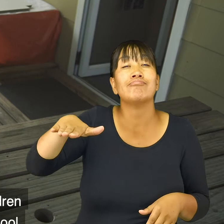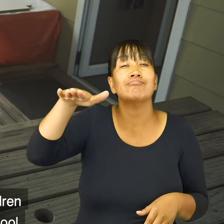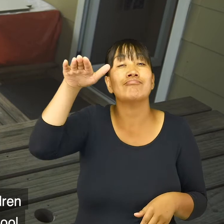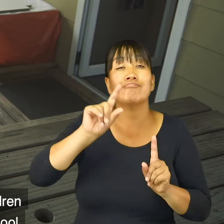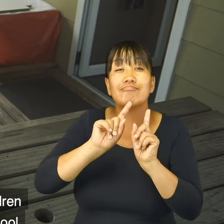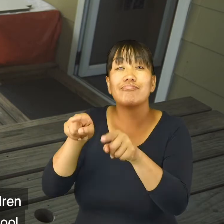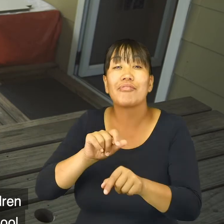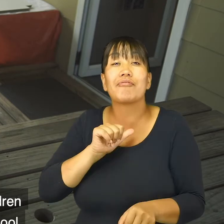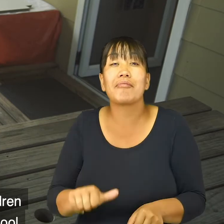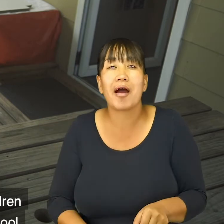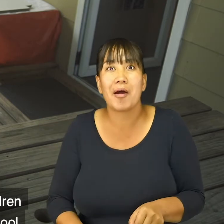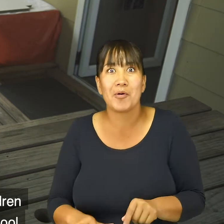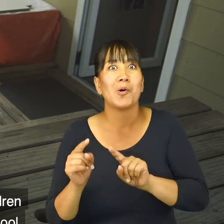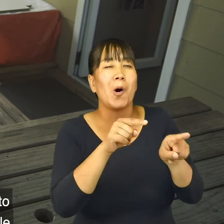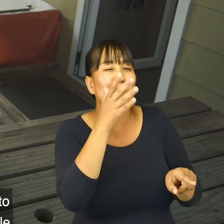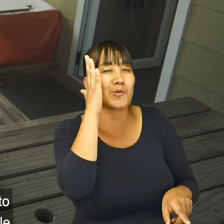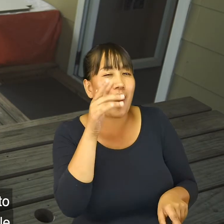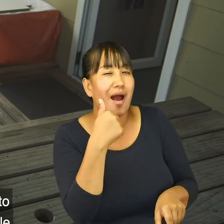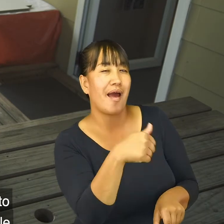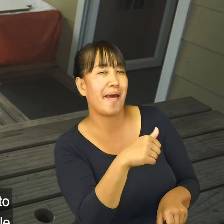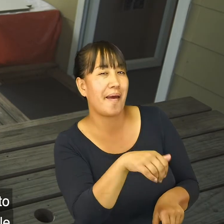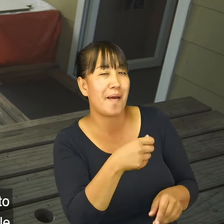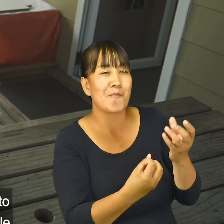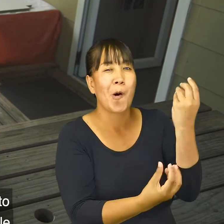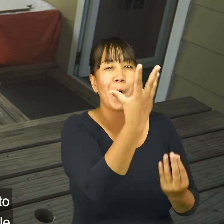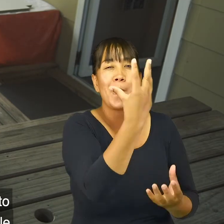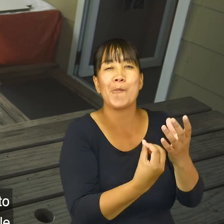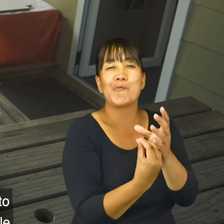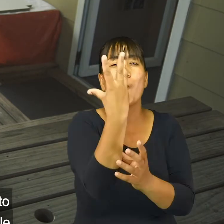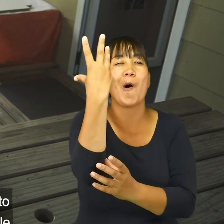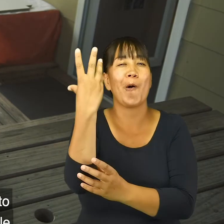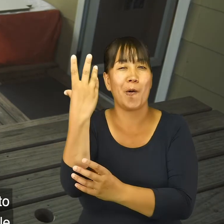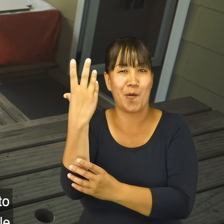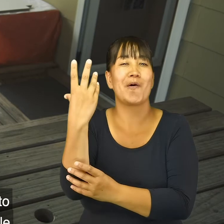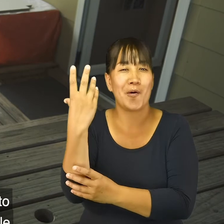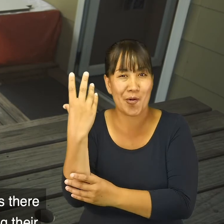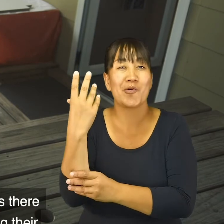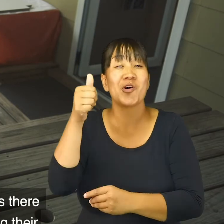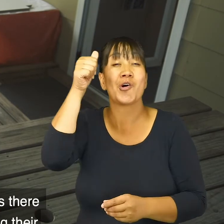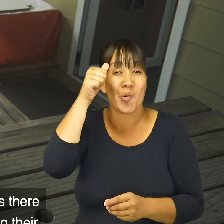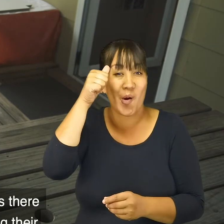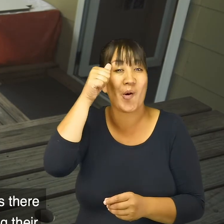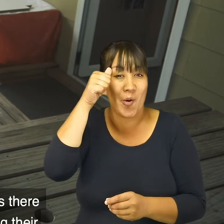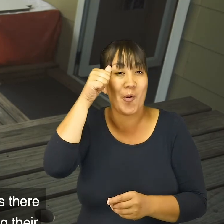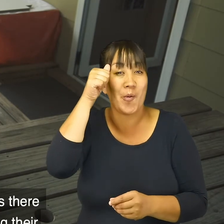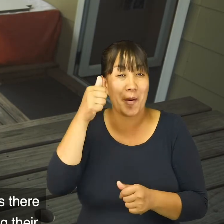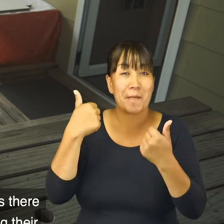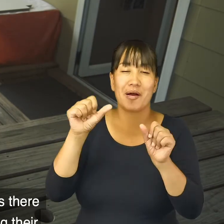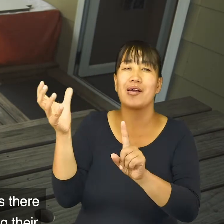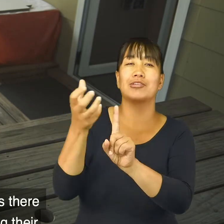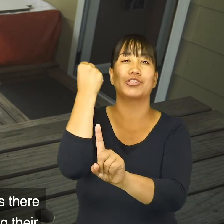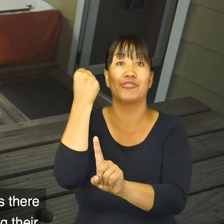children will go back to visit their school or their old farm they used to live on when they were little, and there'll be great big trees